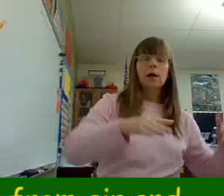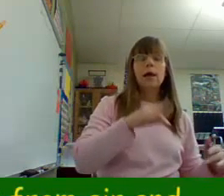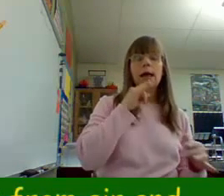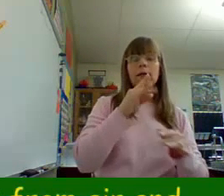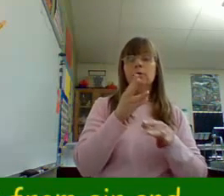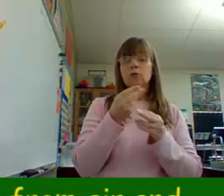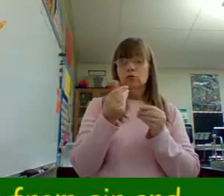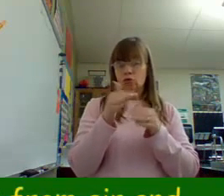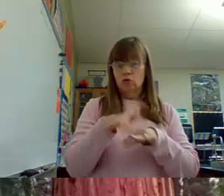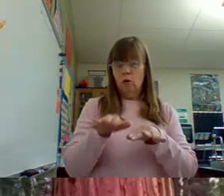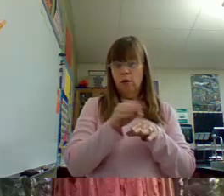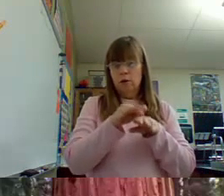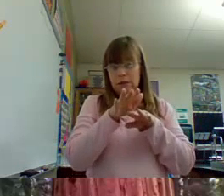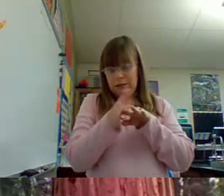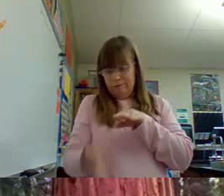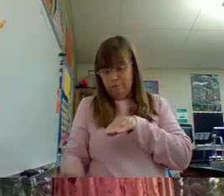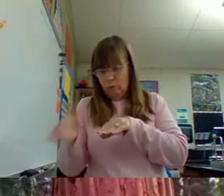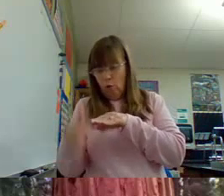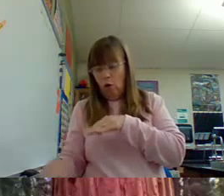and streams.